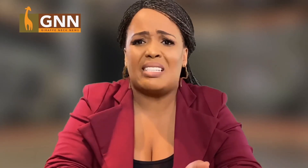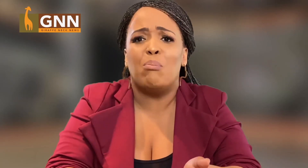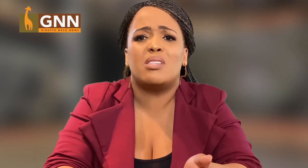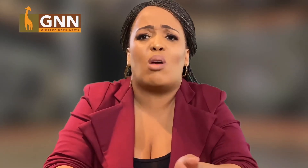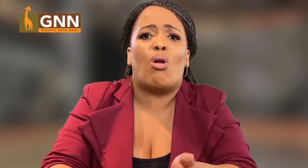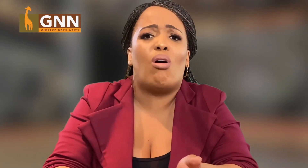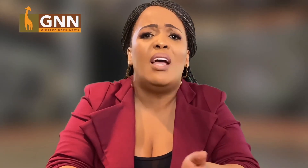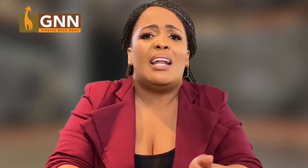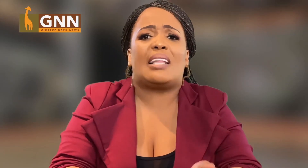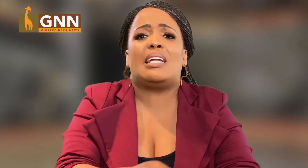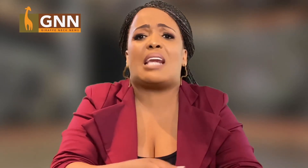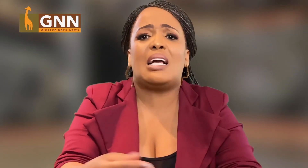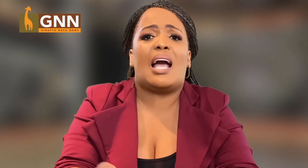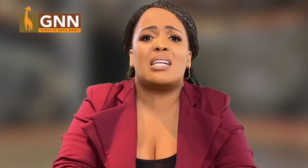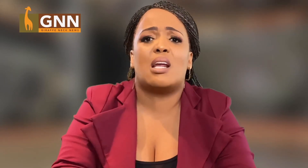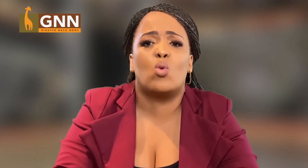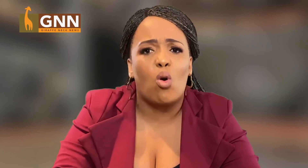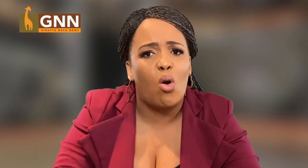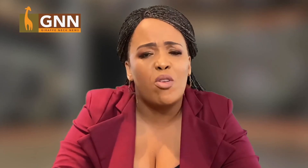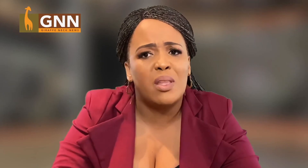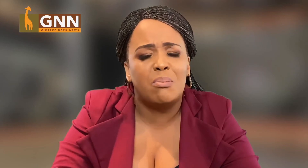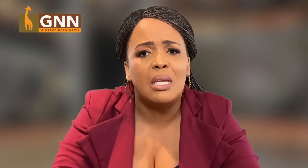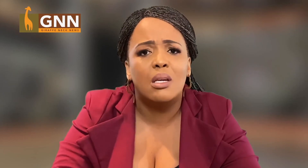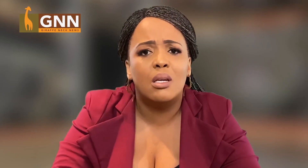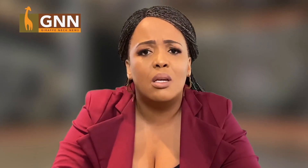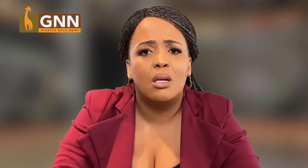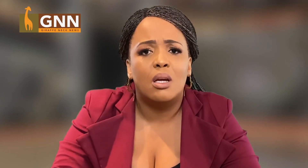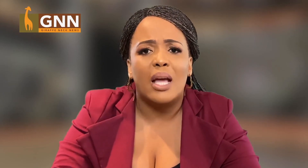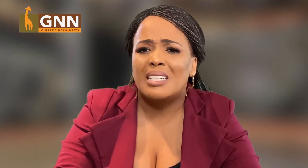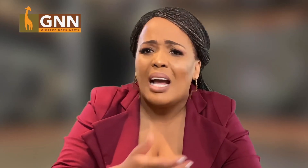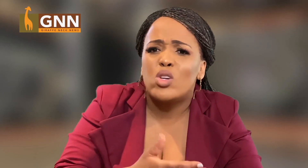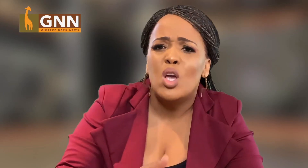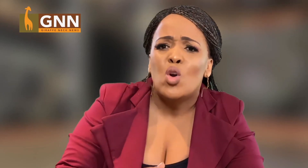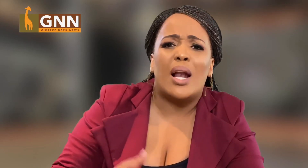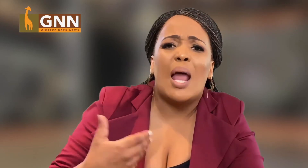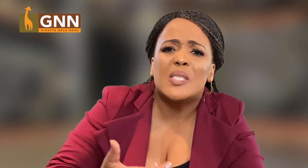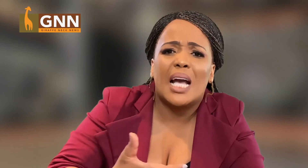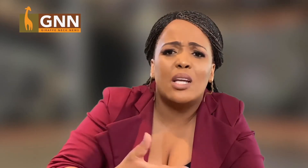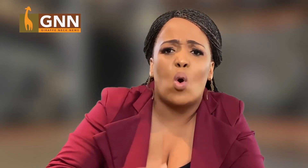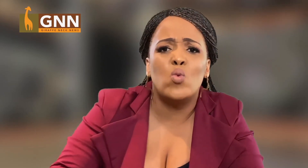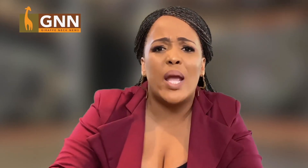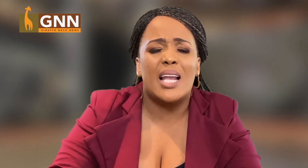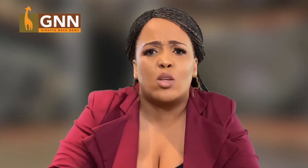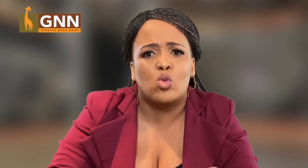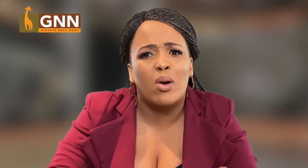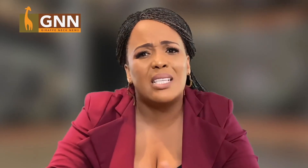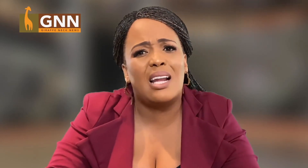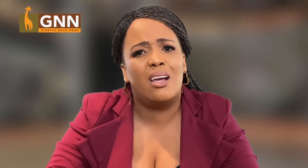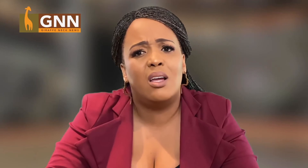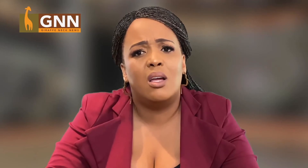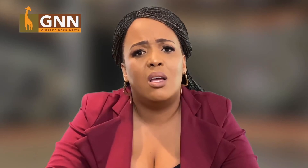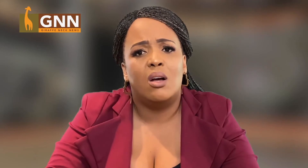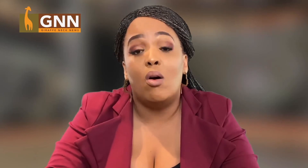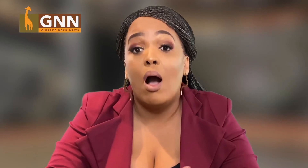that just stumbles along like that drunk guy trying to walk home from the shebeen? A country collapsing under its own weight like a sumo